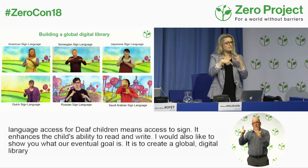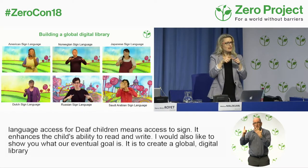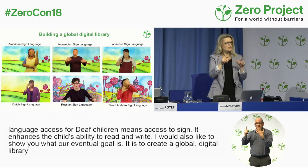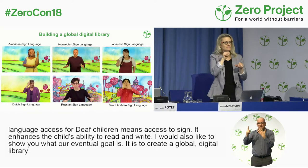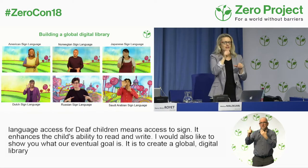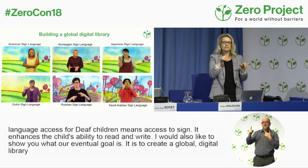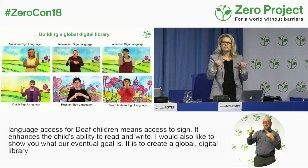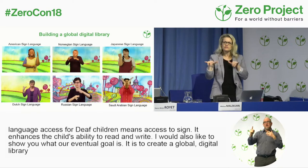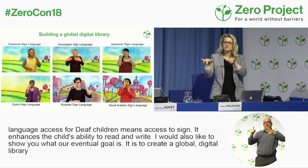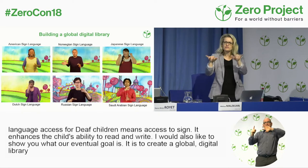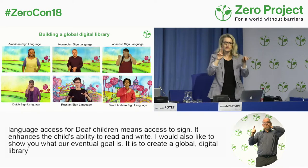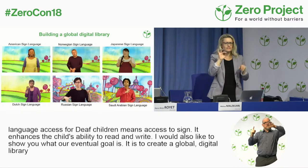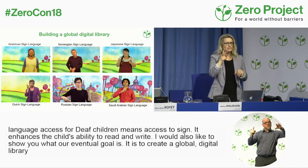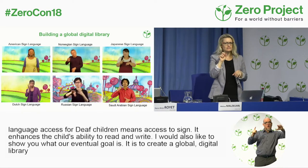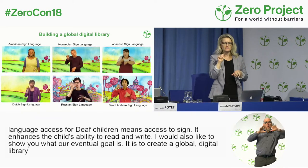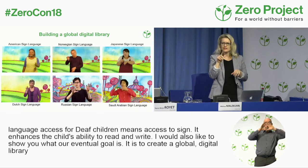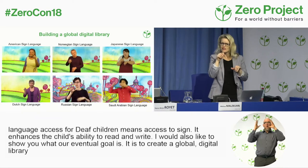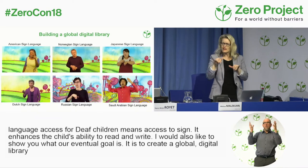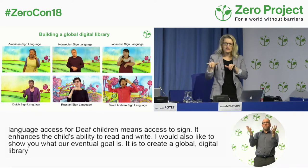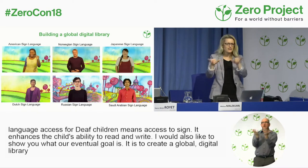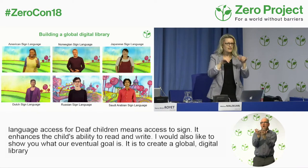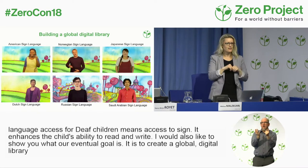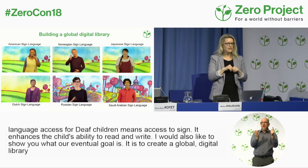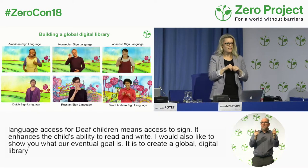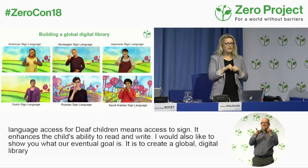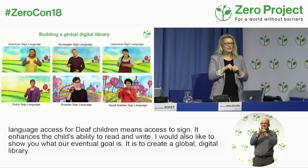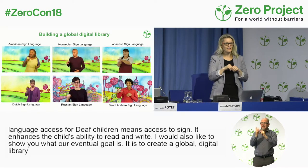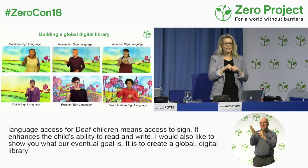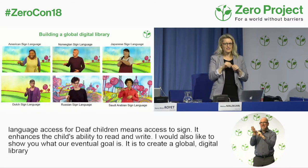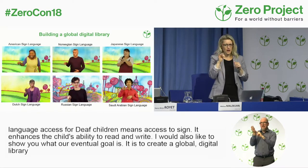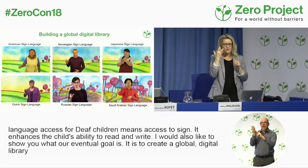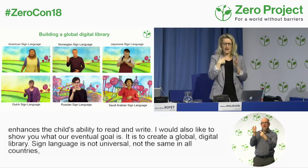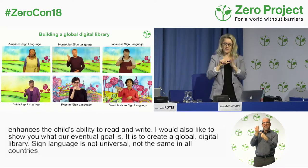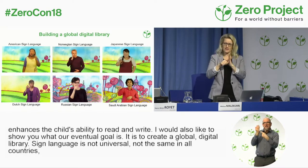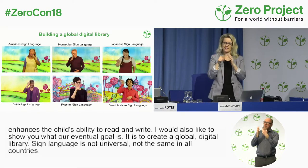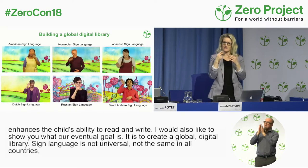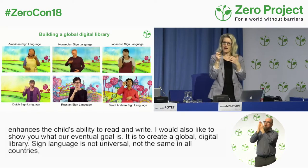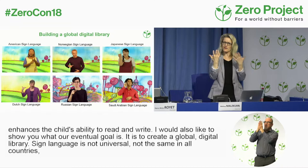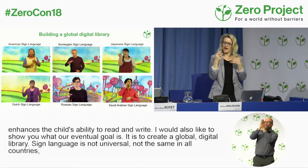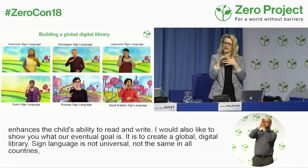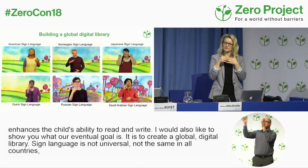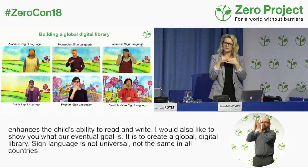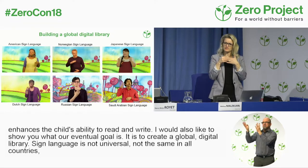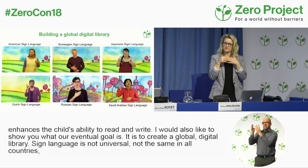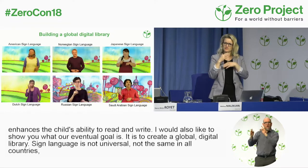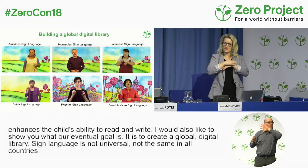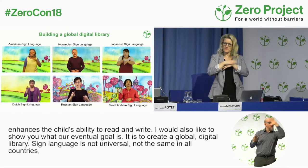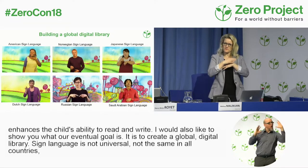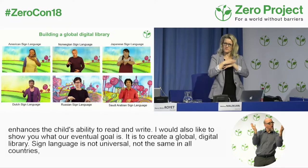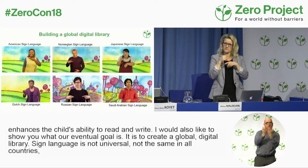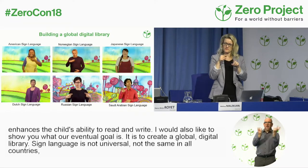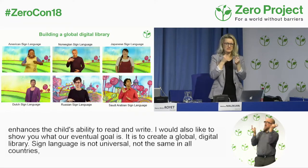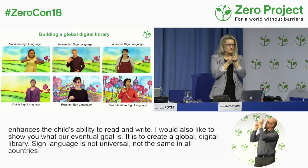digital library. Sign language is not universal. It's not the same in all countries, which is why I need